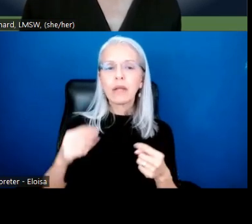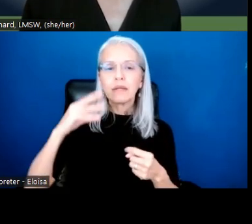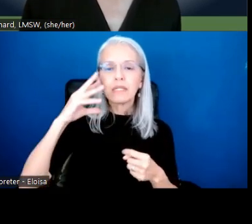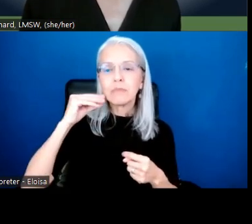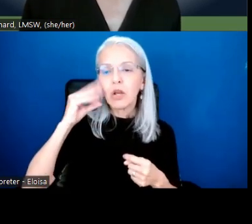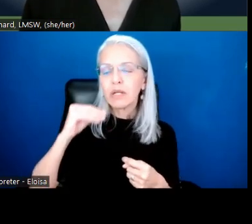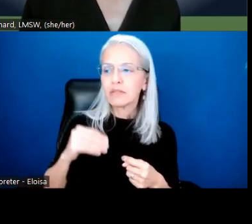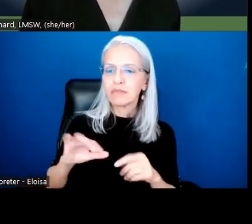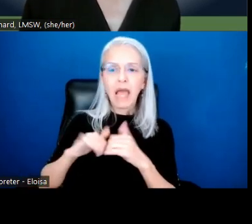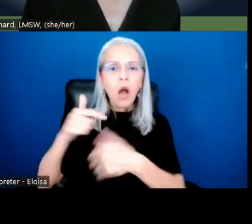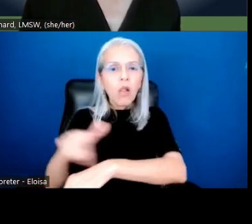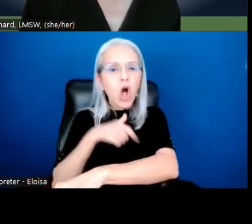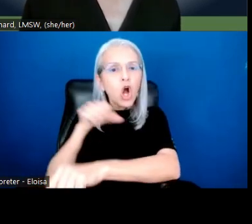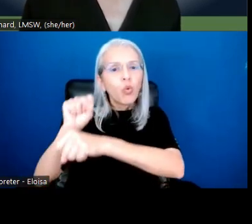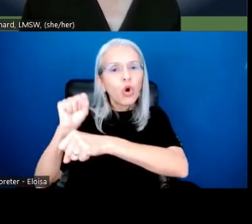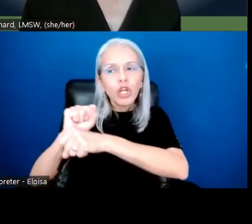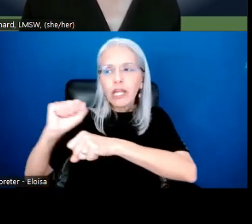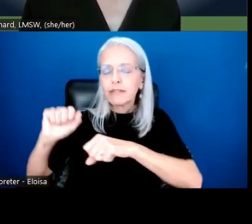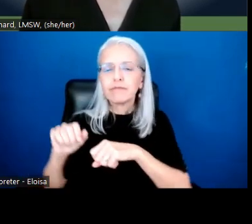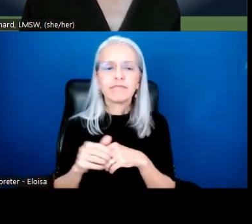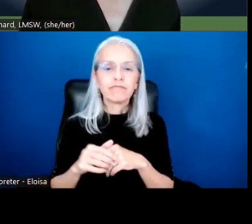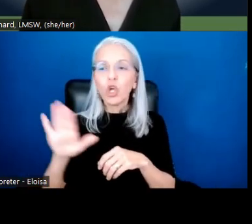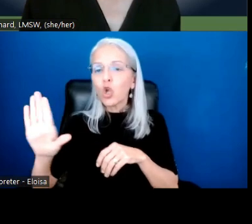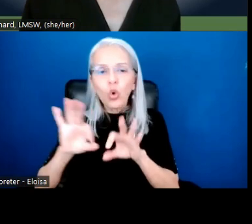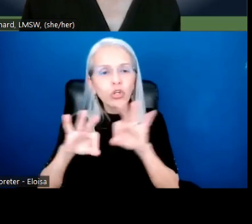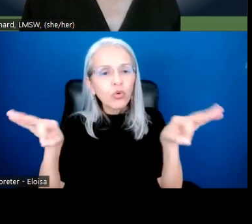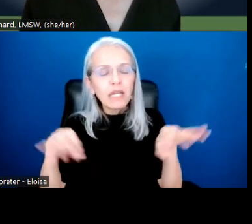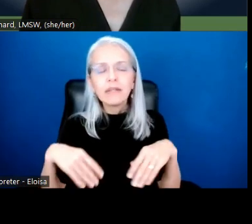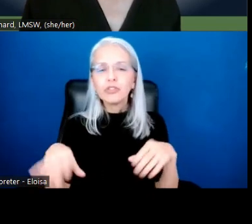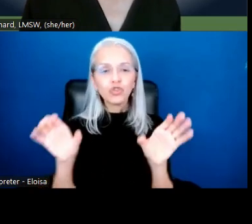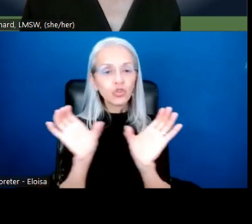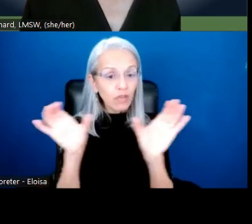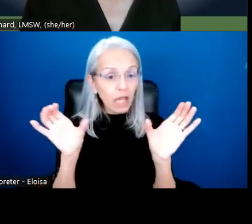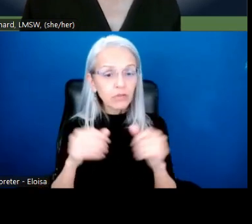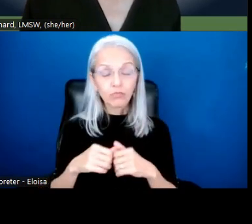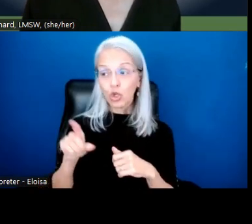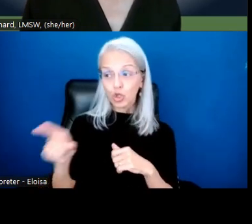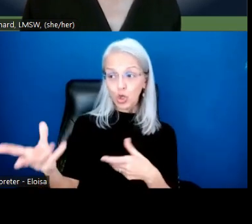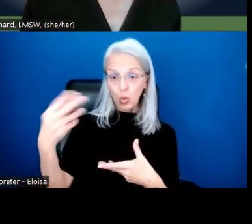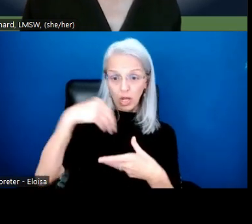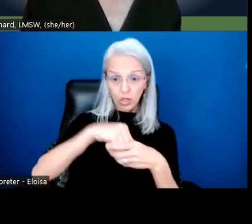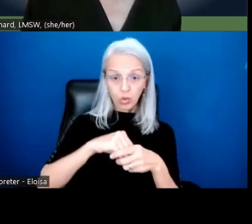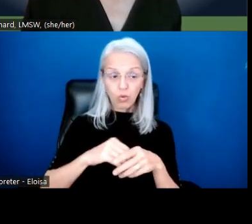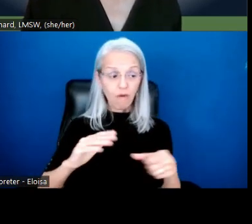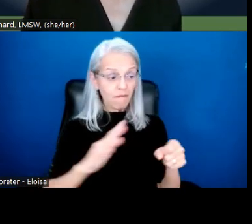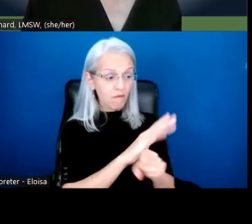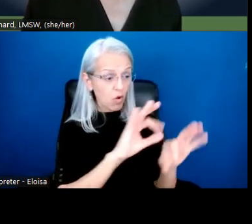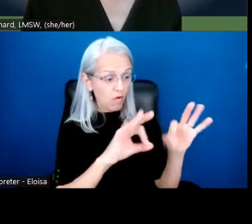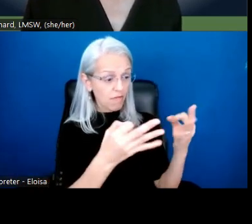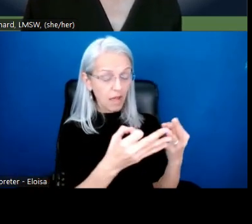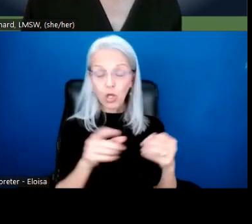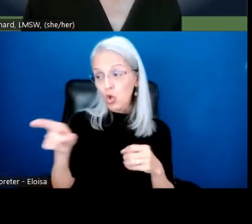in practice, your degrees or certification. Do you include the entire family or work with children